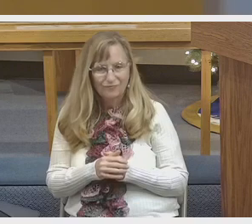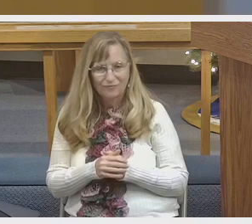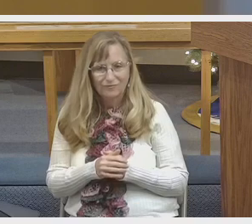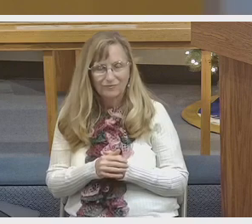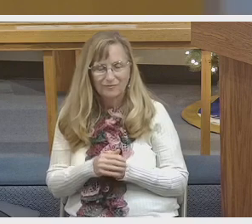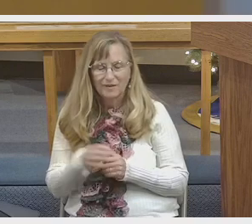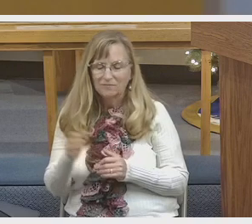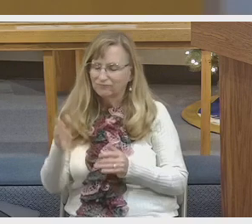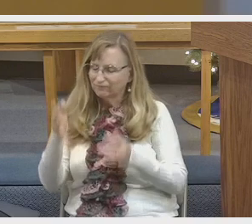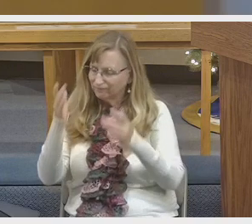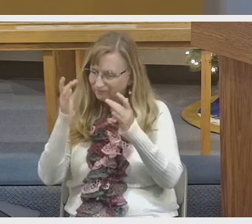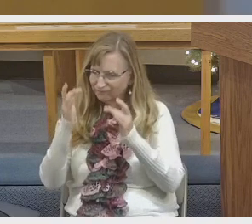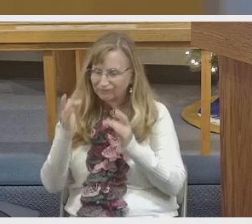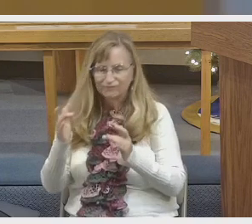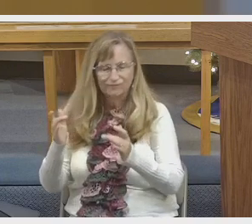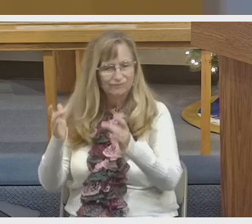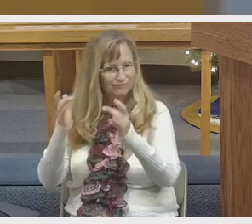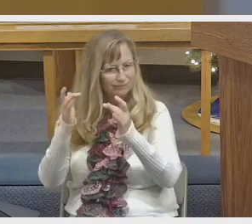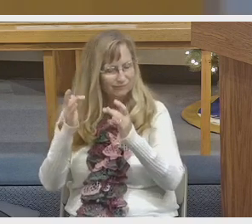compassion,